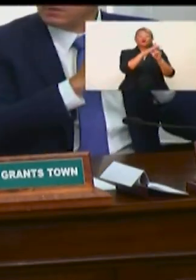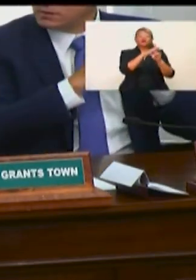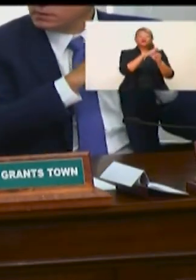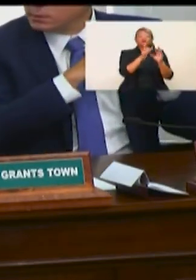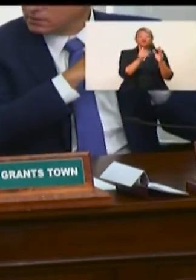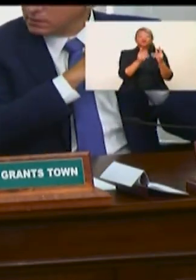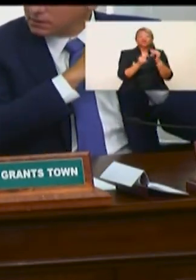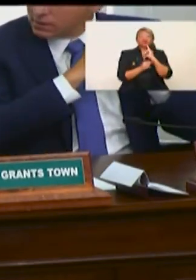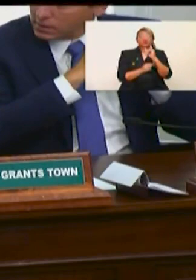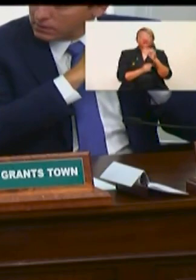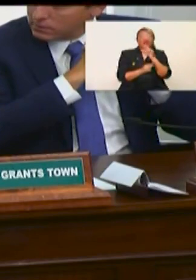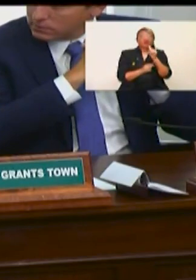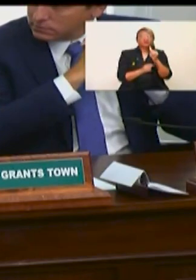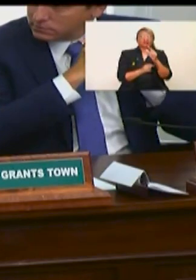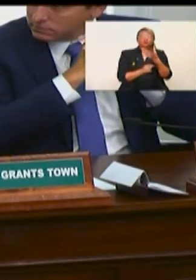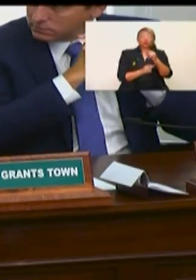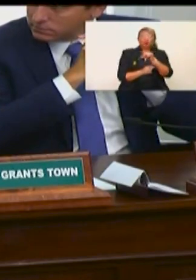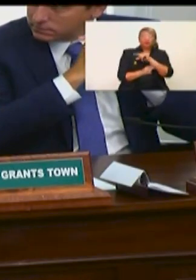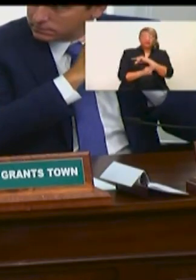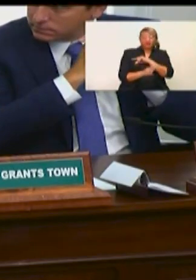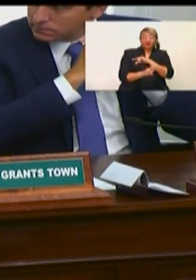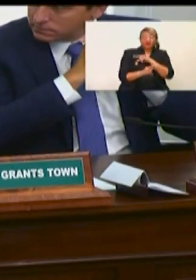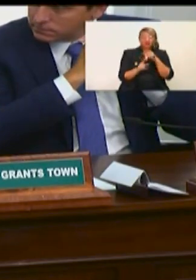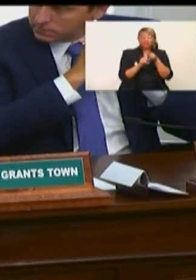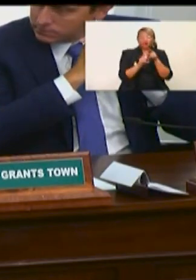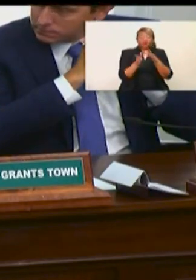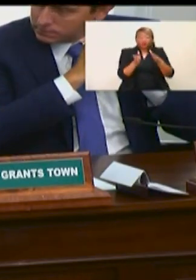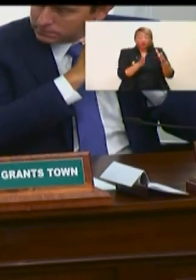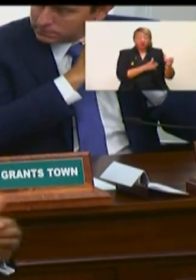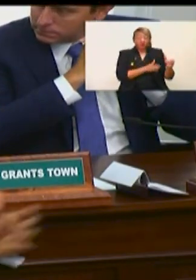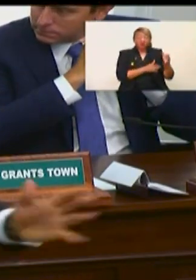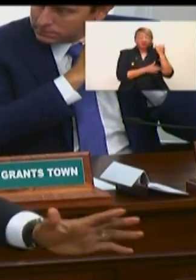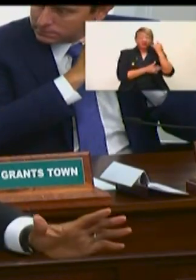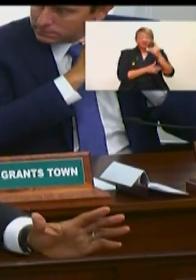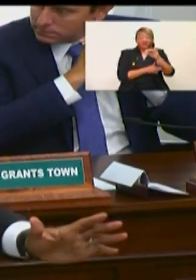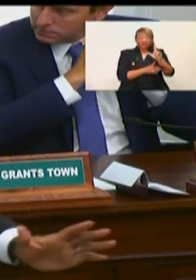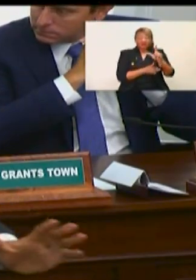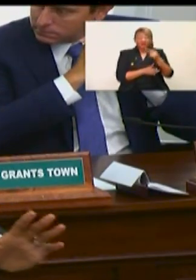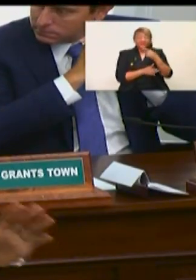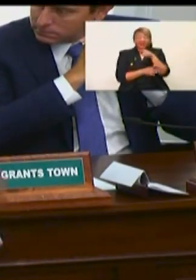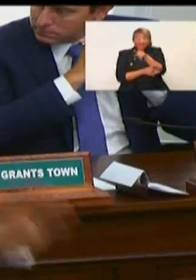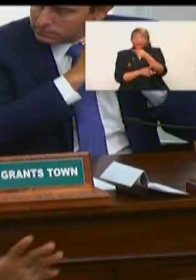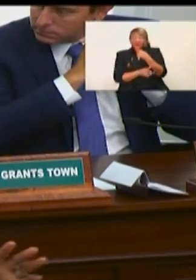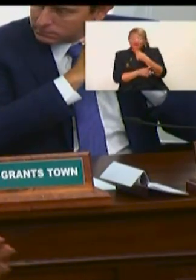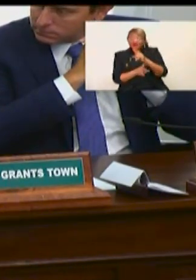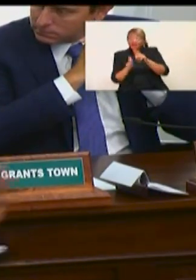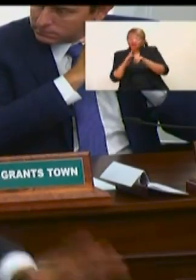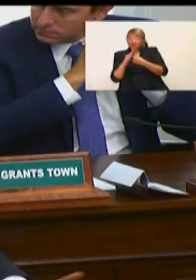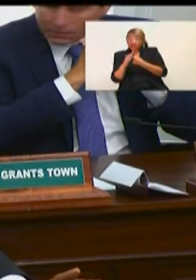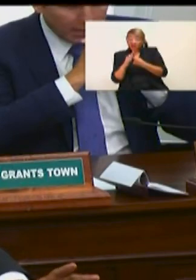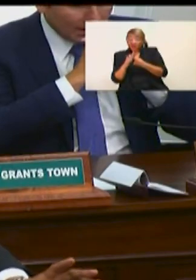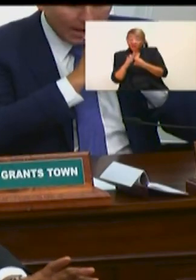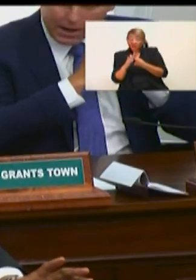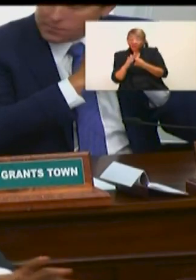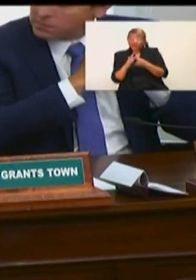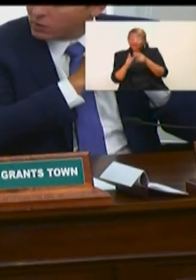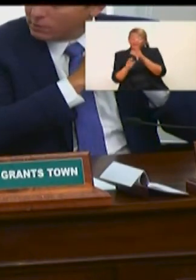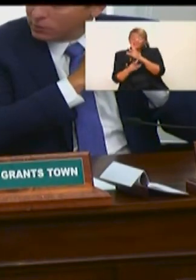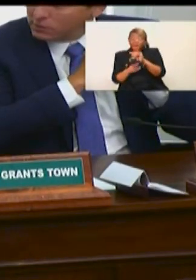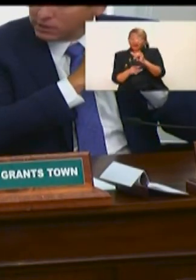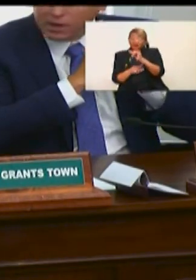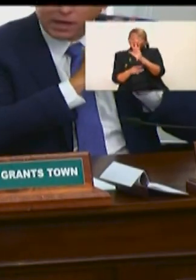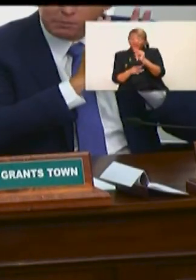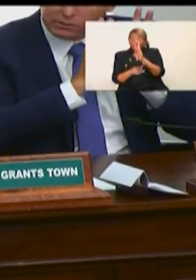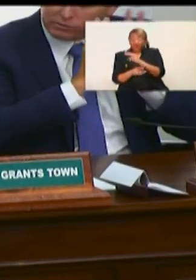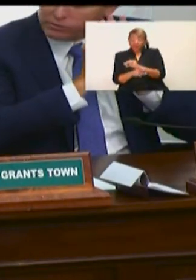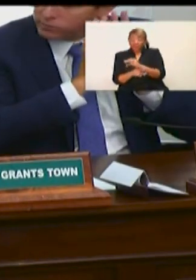how does that not qualify as a point of order if a deal that he is saying started and consummated by the FNM,